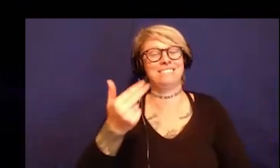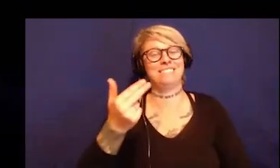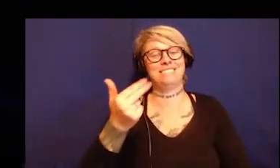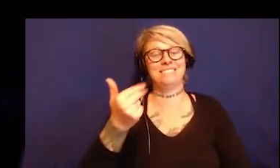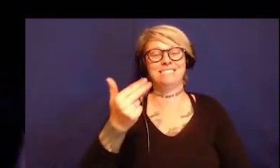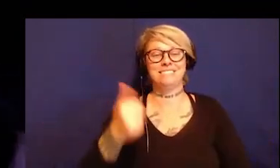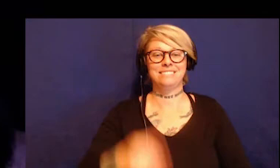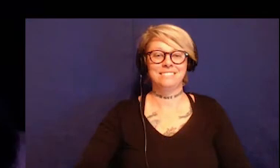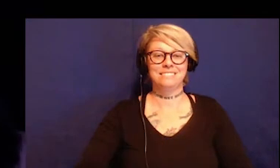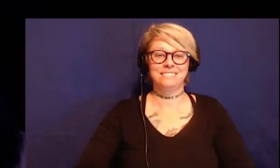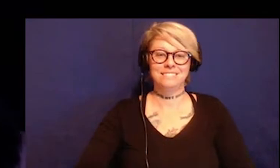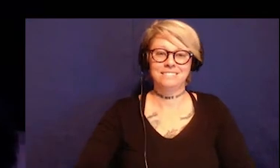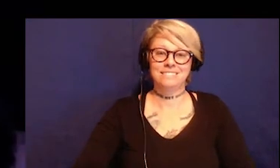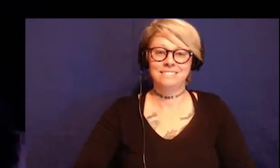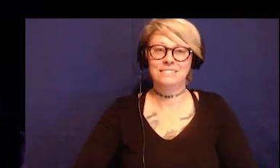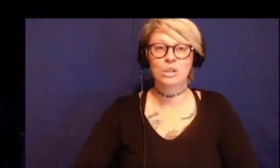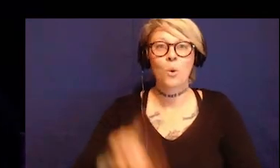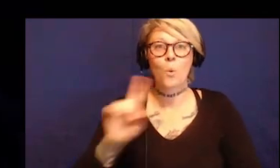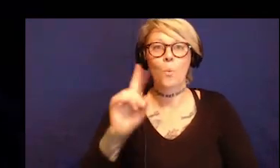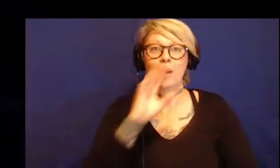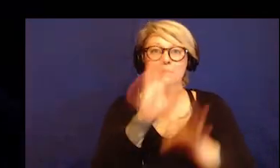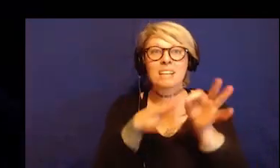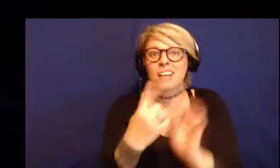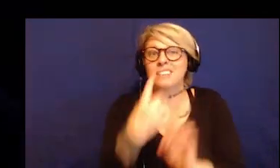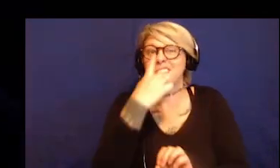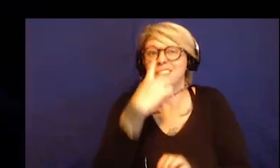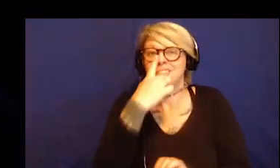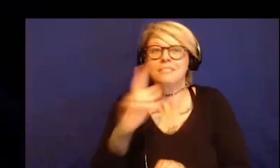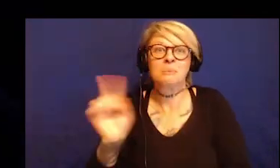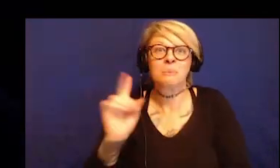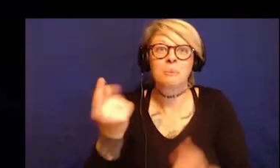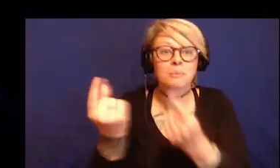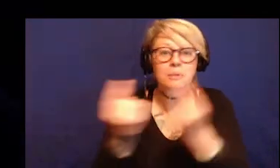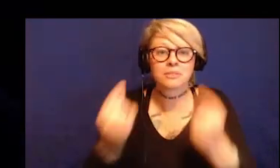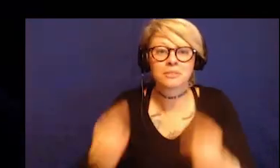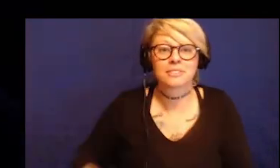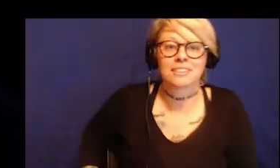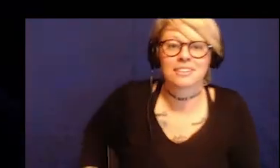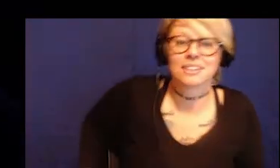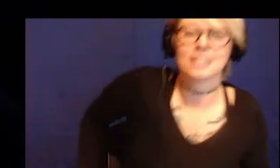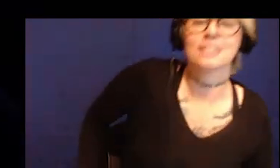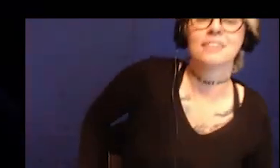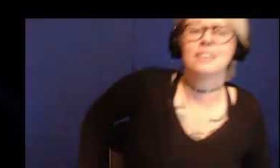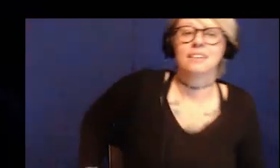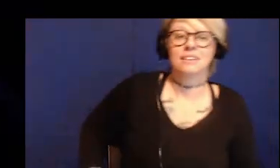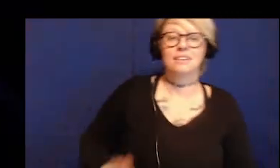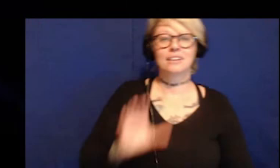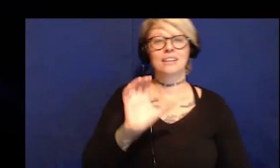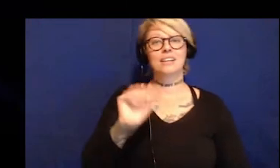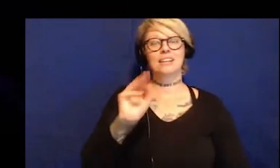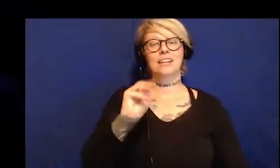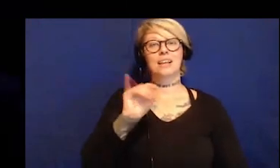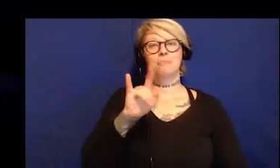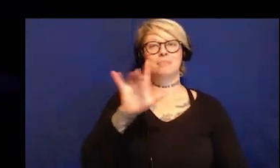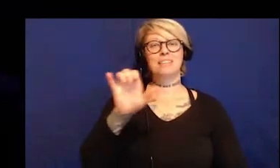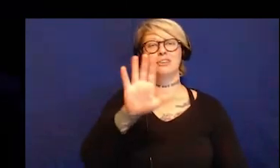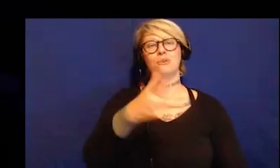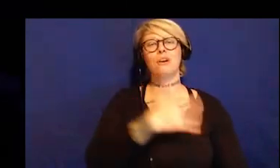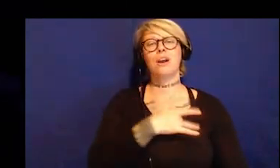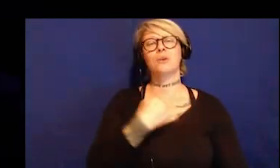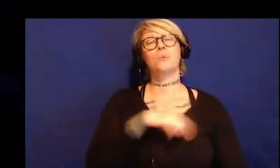Shit, my rapid test. Where am I going? Camille, you have such a beautiful heart, and we love you so much. We love you.